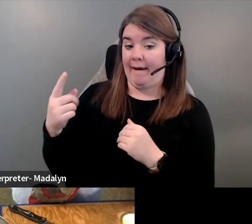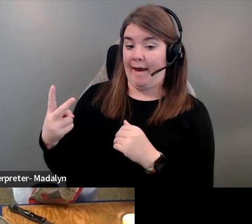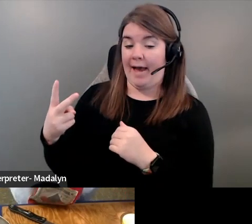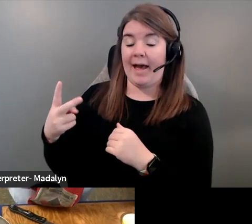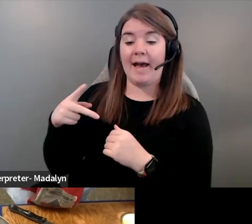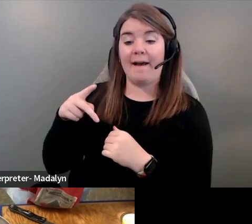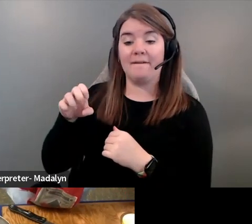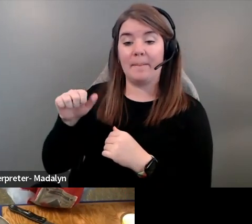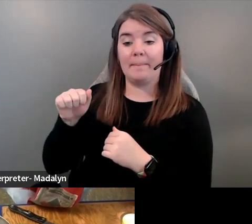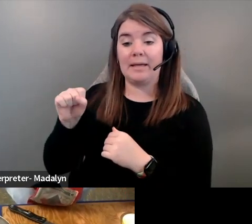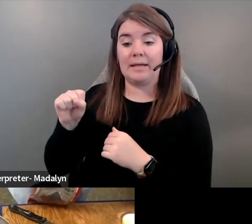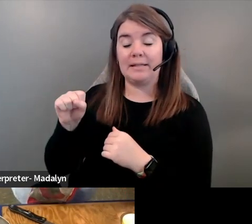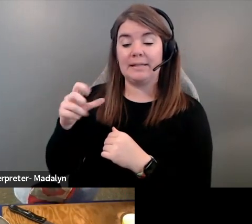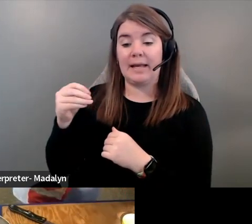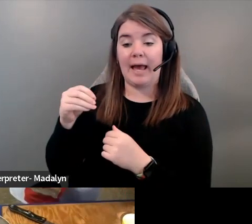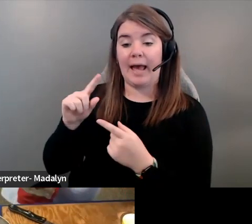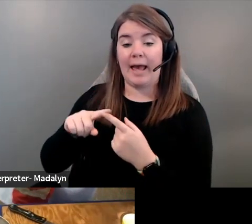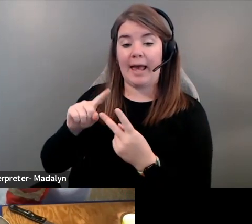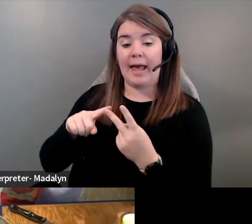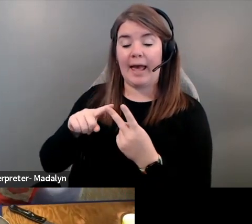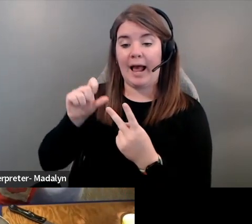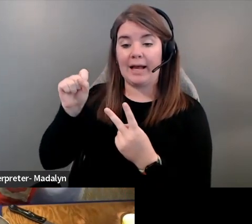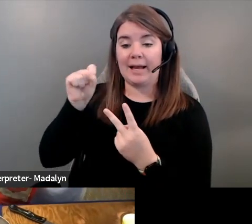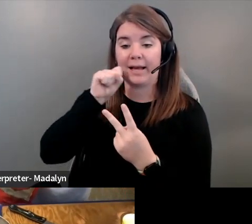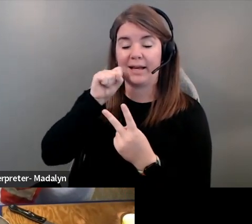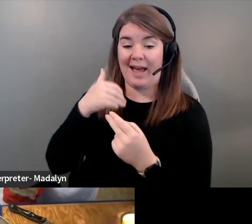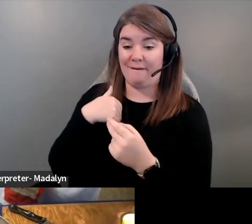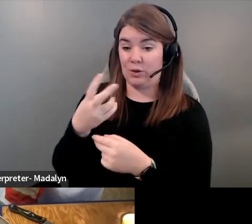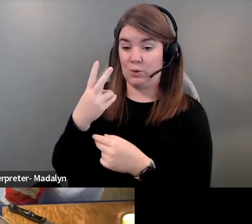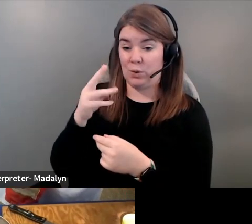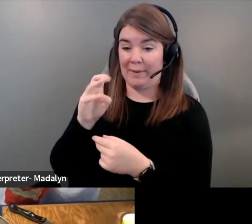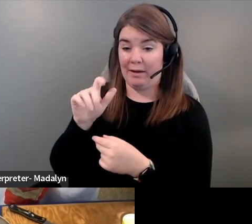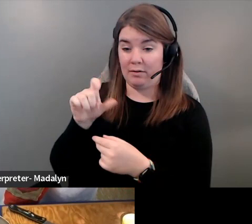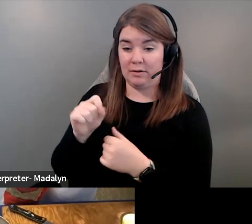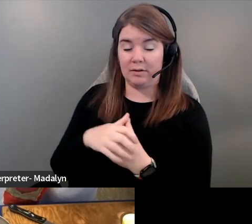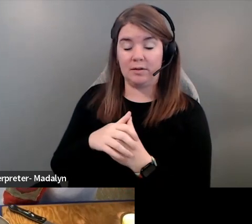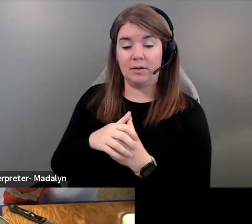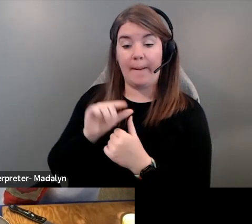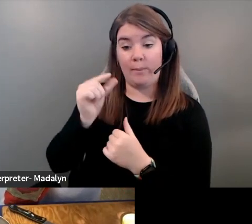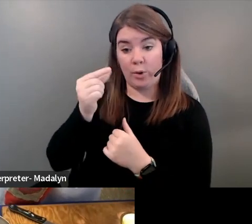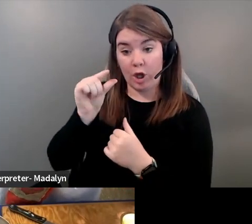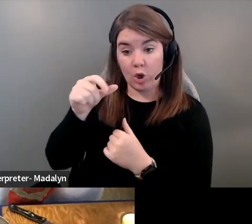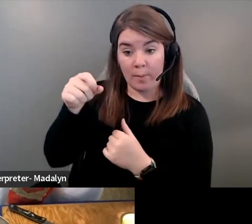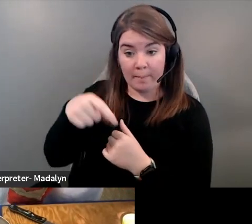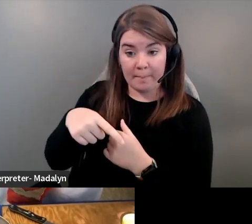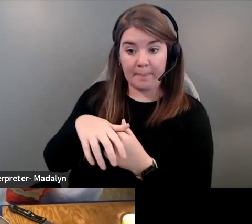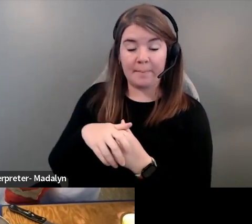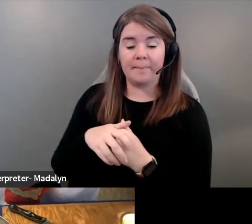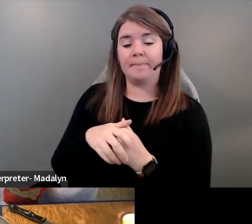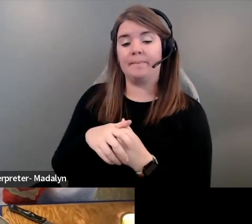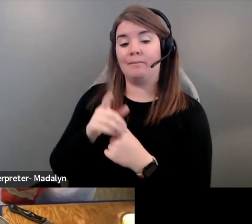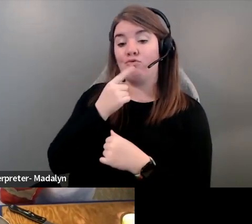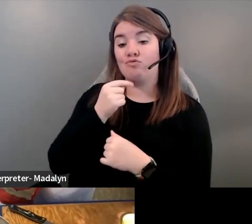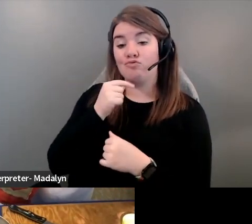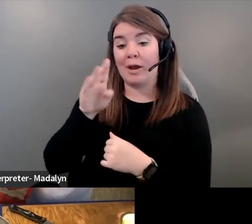carrots. So you got 2 meals out of that bag. A bouillon cube, throw in a few of your red beans if you've got some